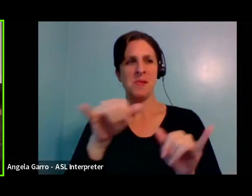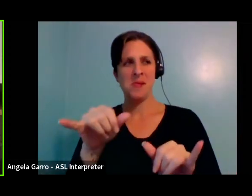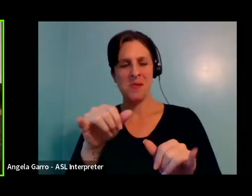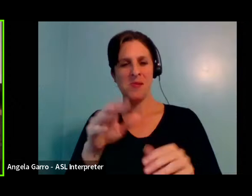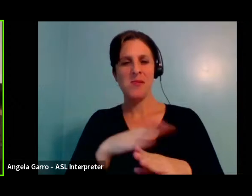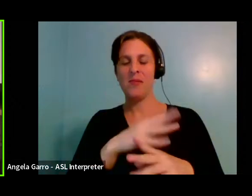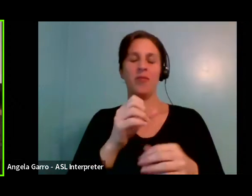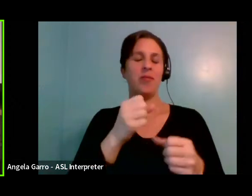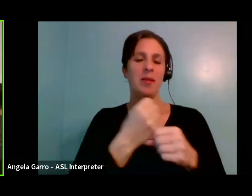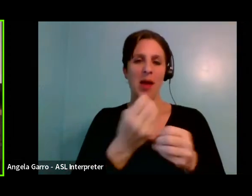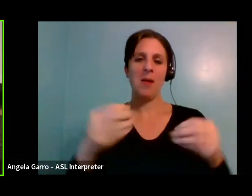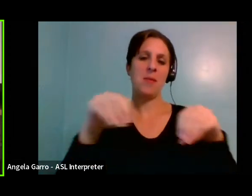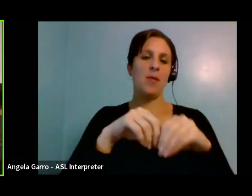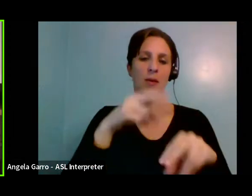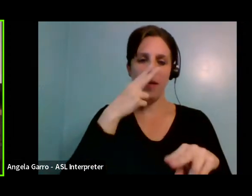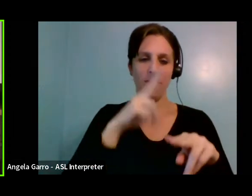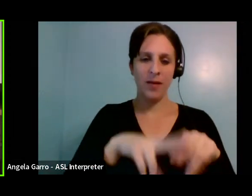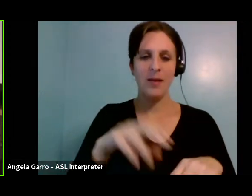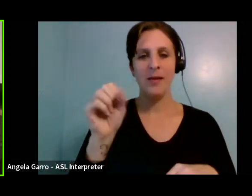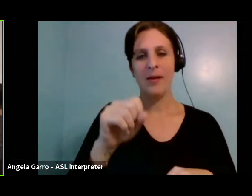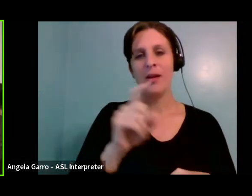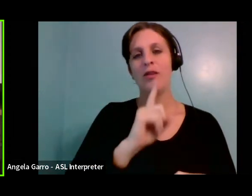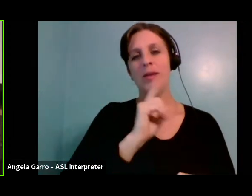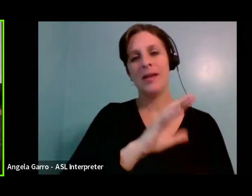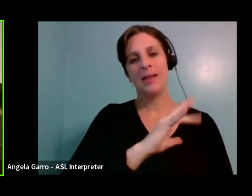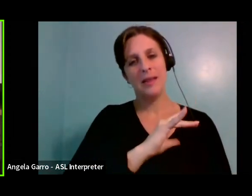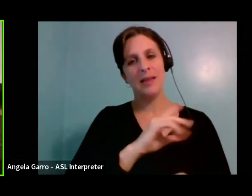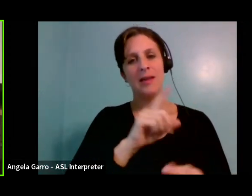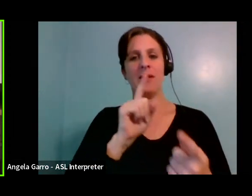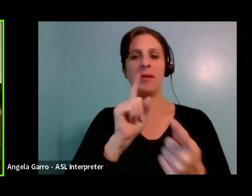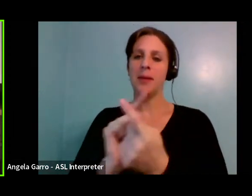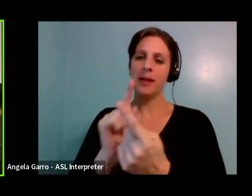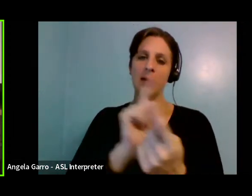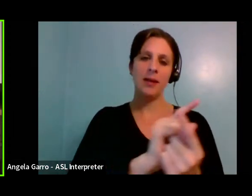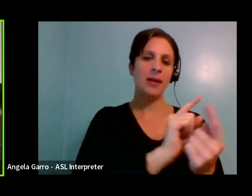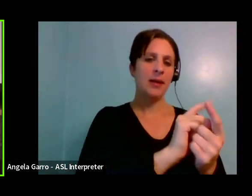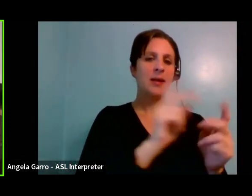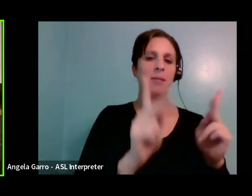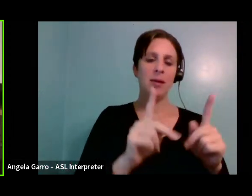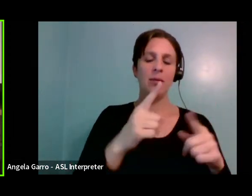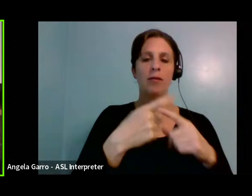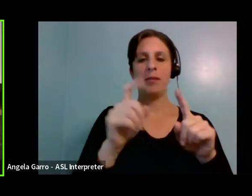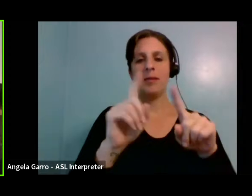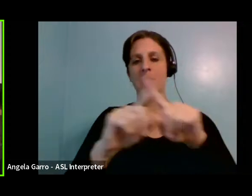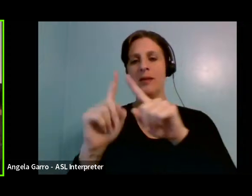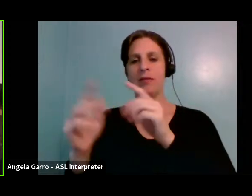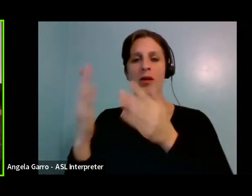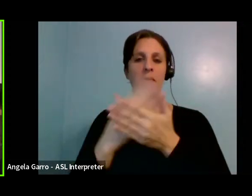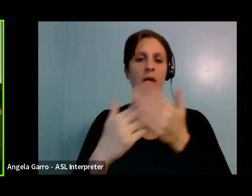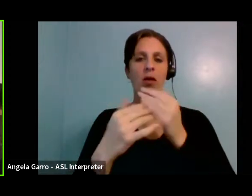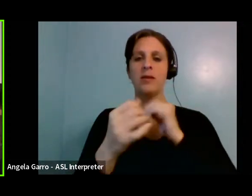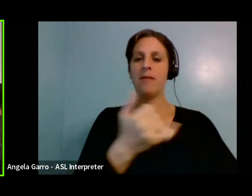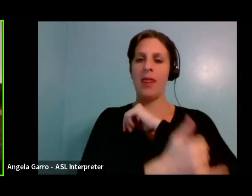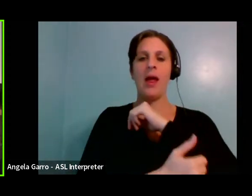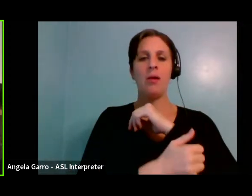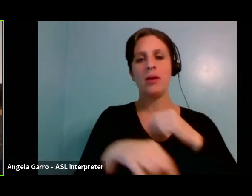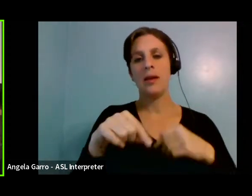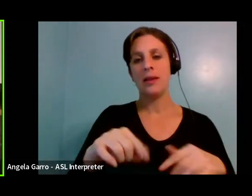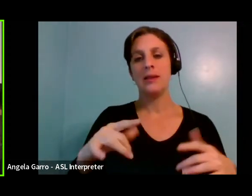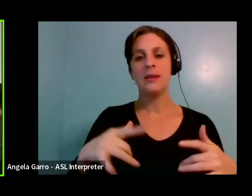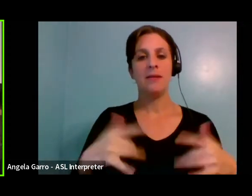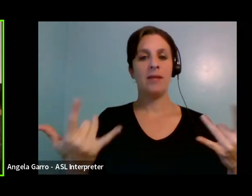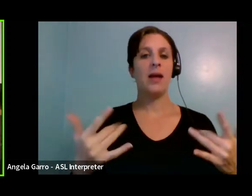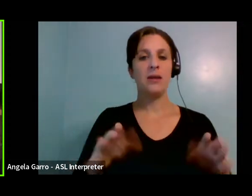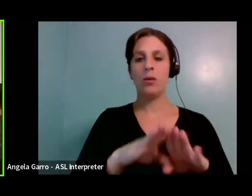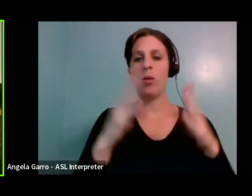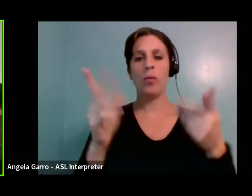fun. Yeah, so it was really neat also meeting people from different parts of the county. So this event is open